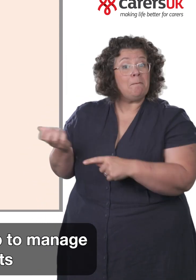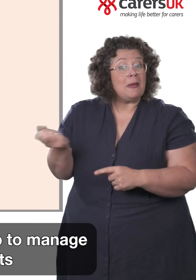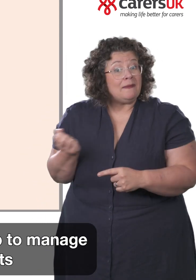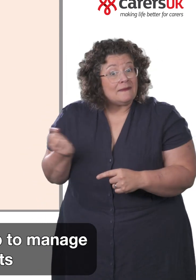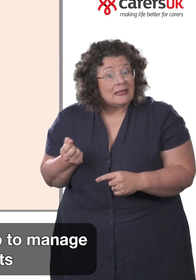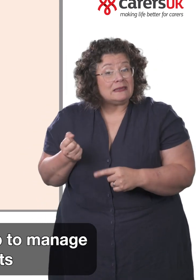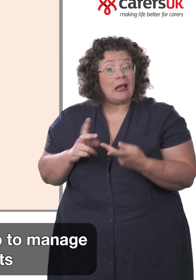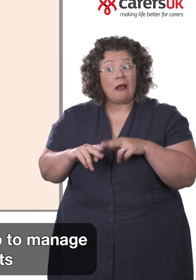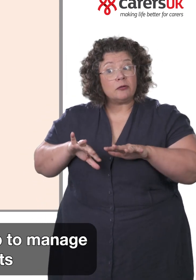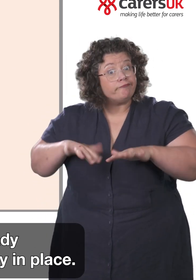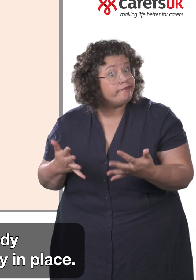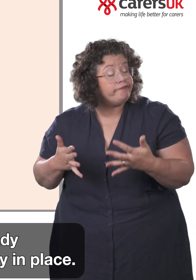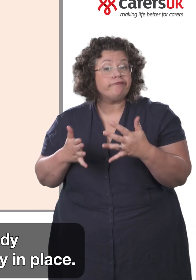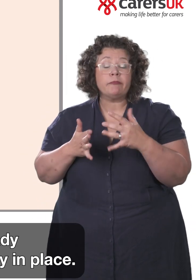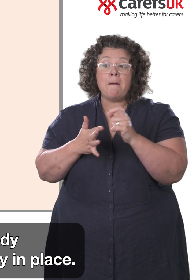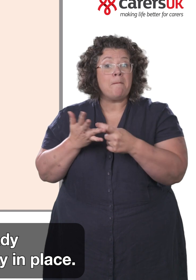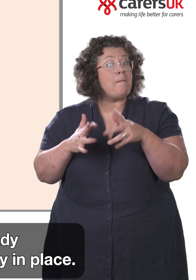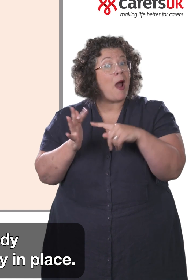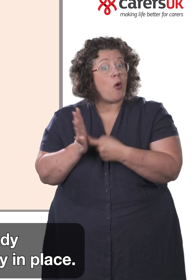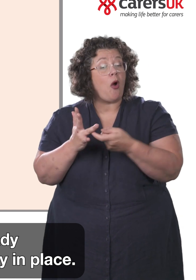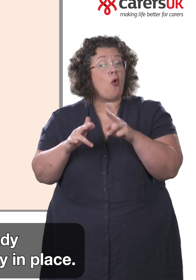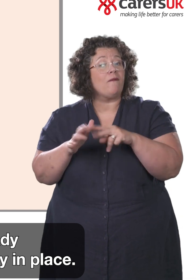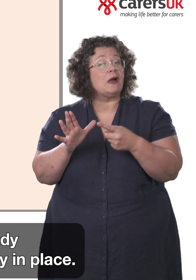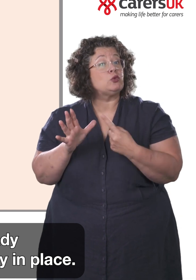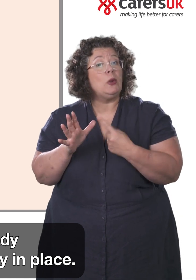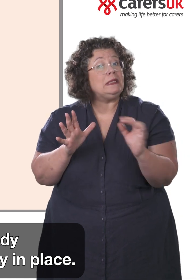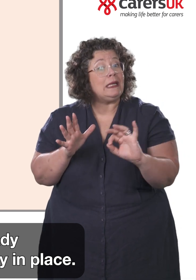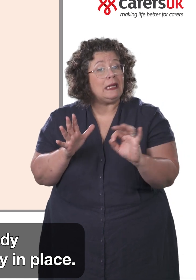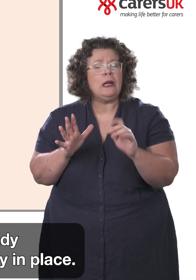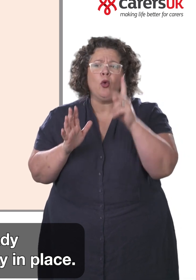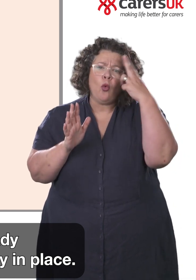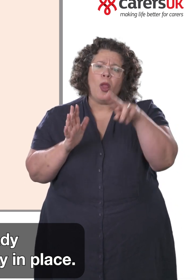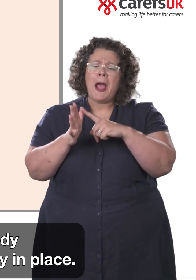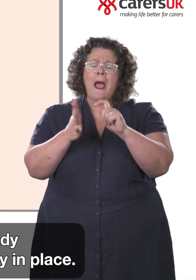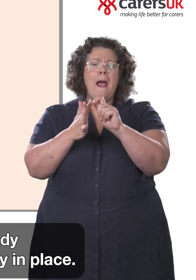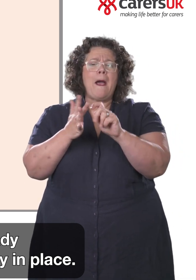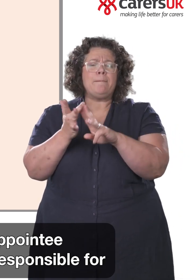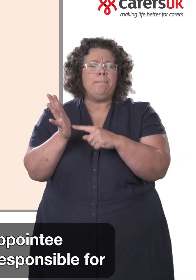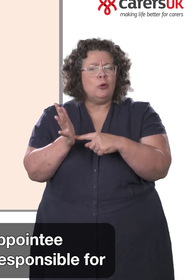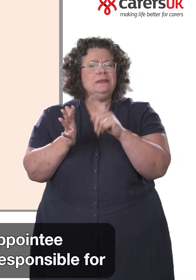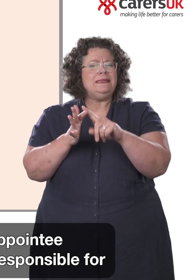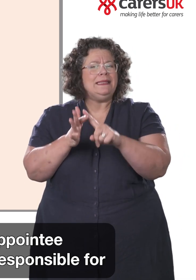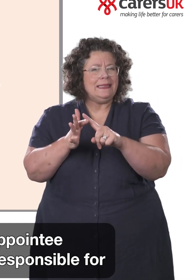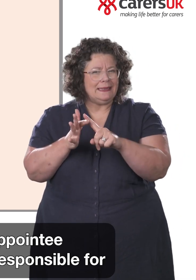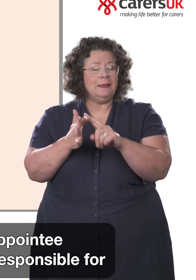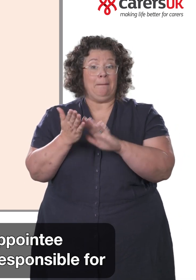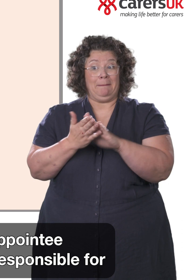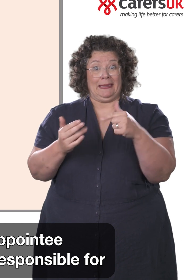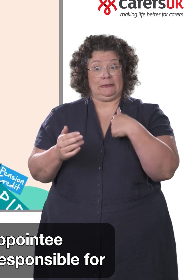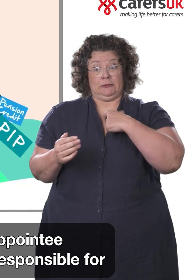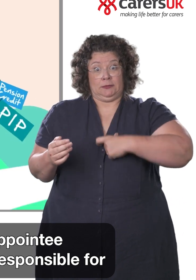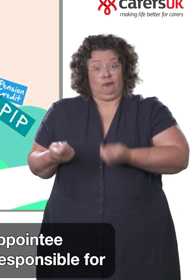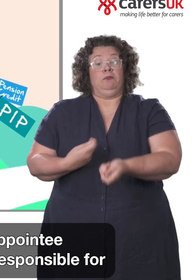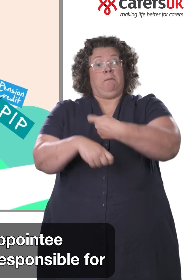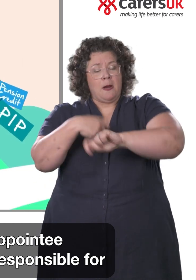manage someone's benefits if there is not already a lasting power of attorney in place. This is called being an appointee